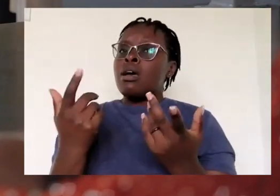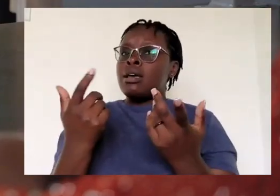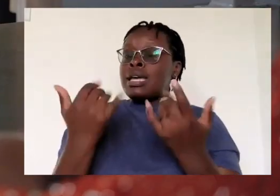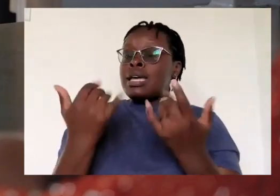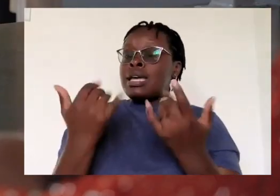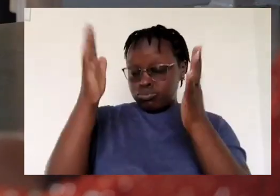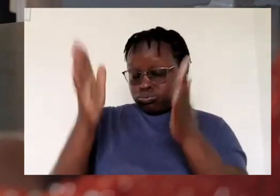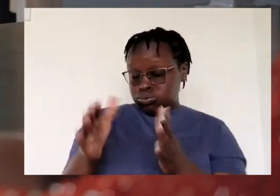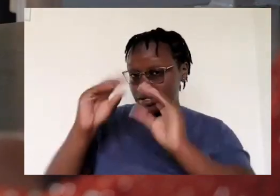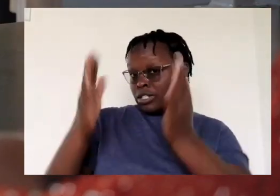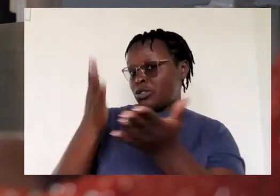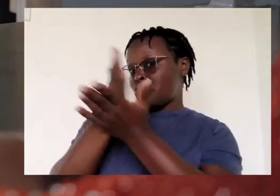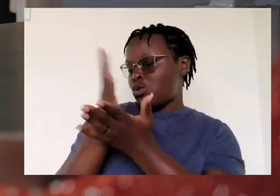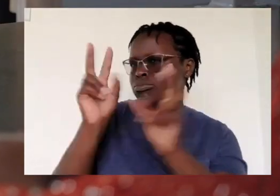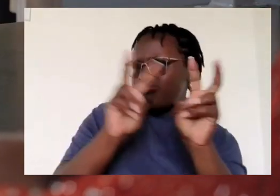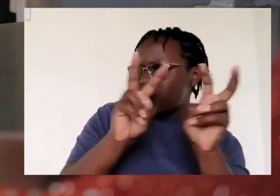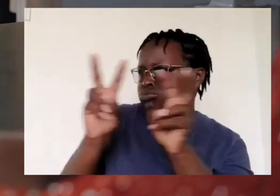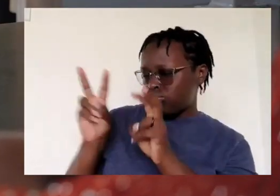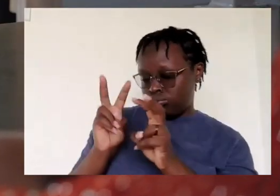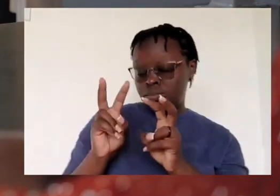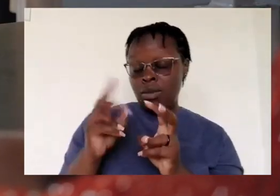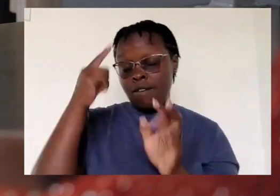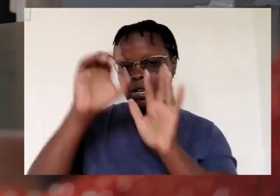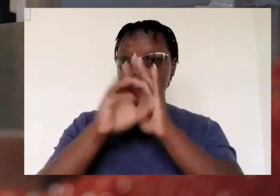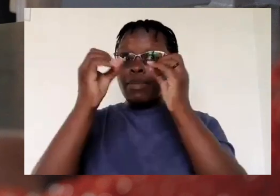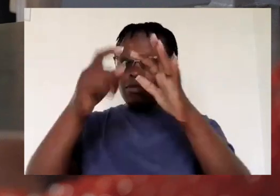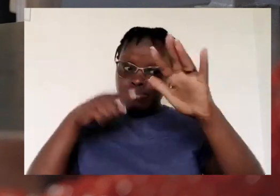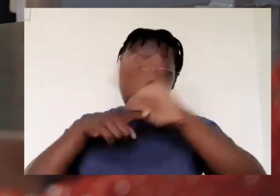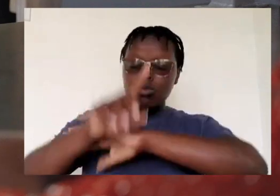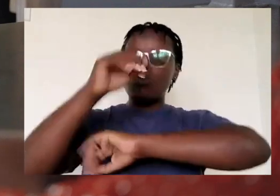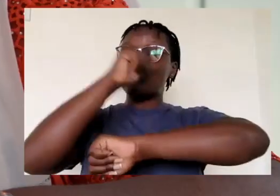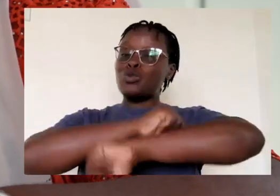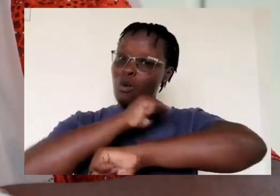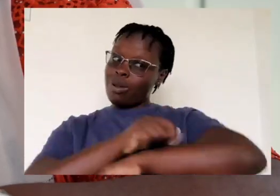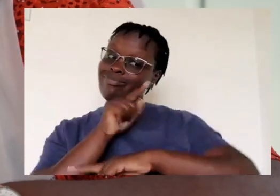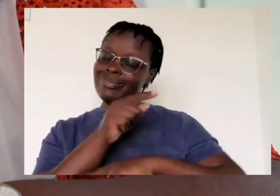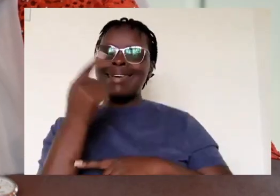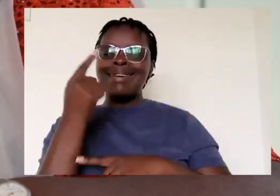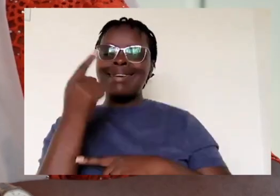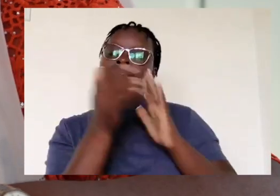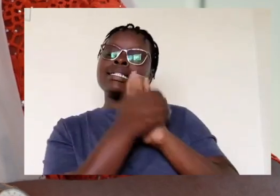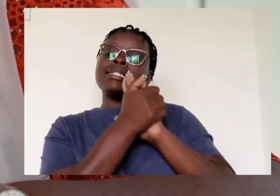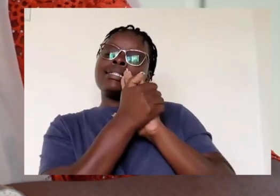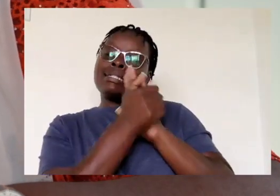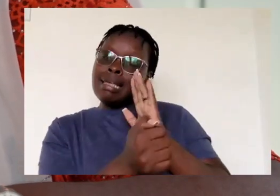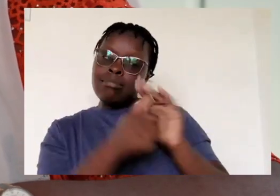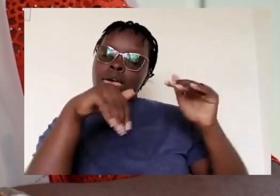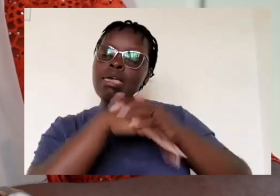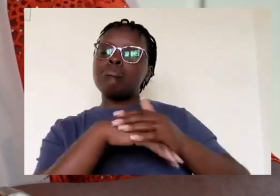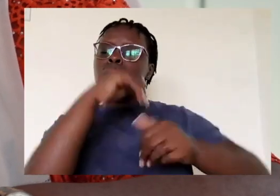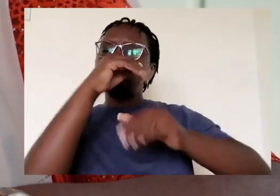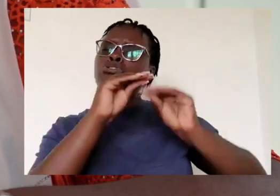what sort of gaps are there right now that need to be addressed? If you go to our schools right now, you'll see that the skills in the